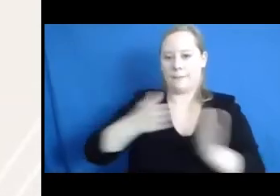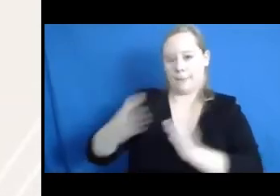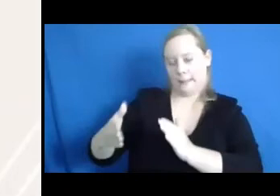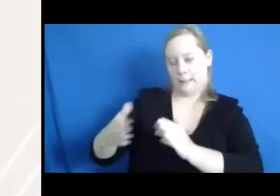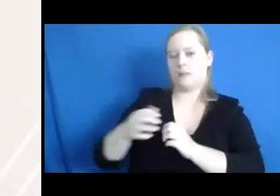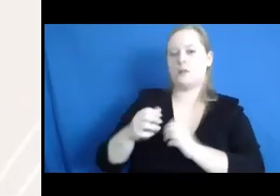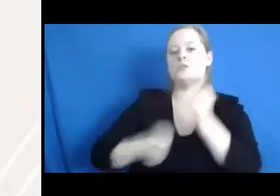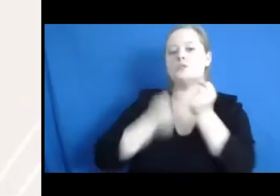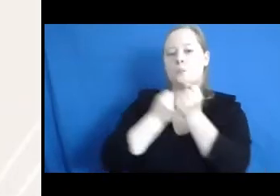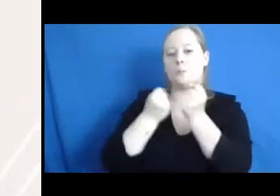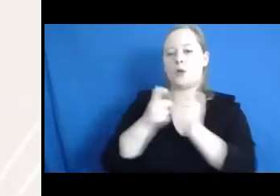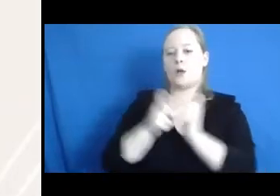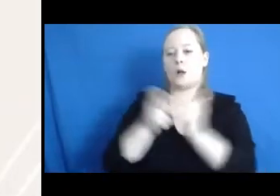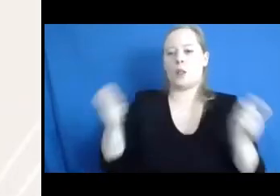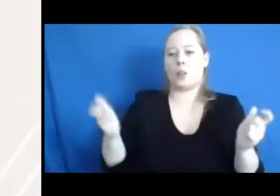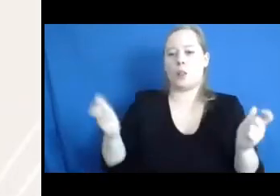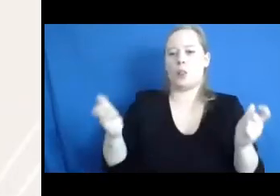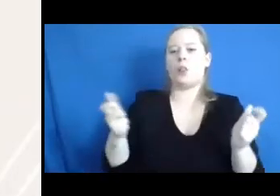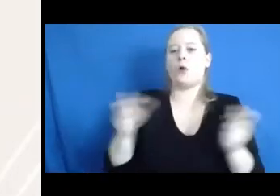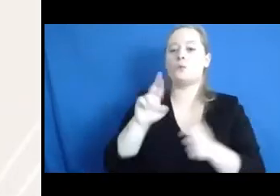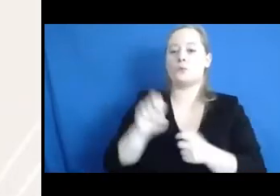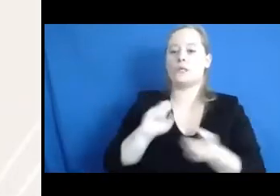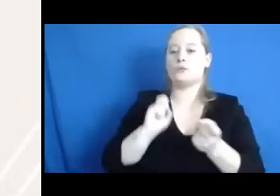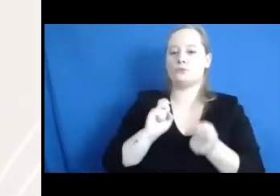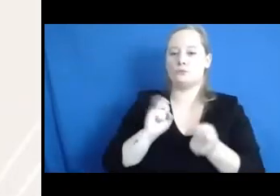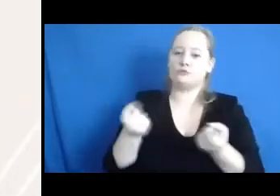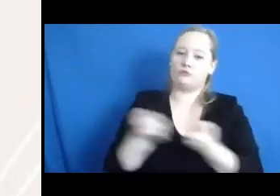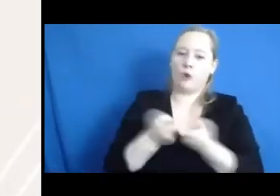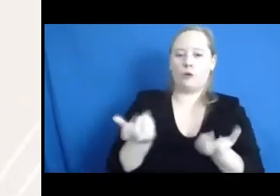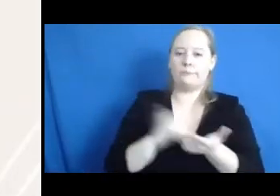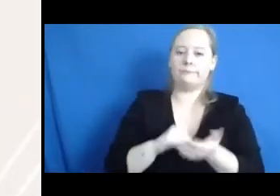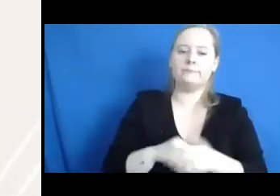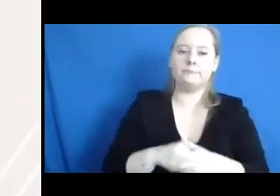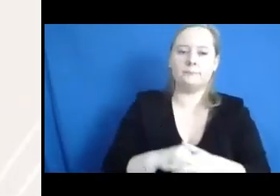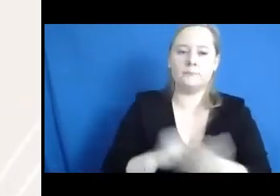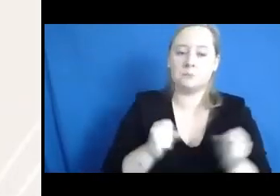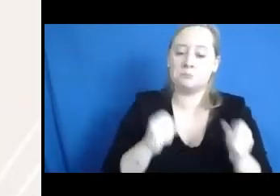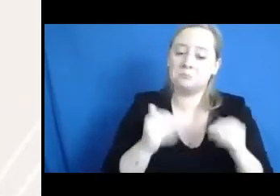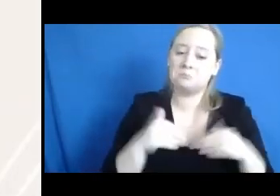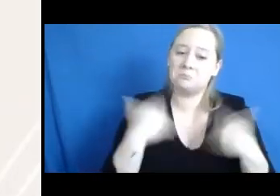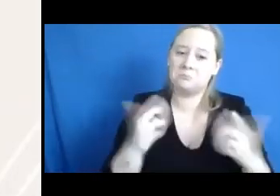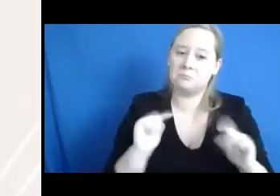large-scale recharge operations. So take it away, Erin.